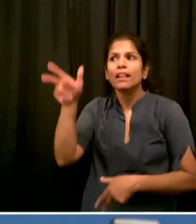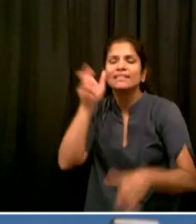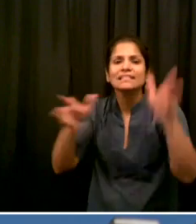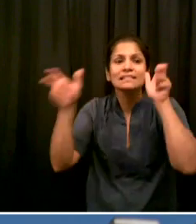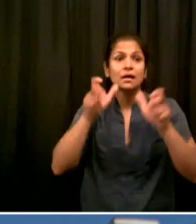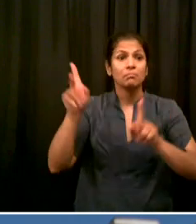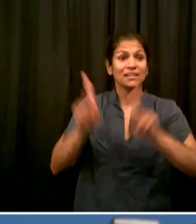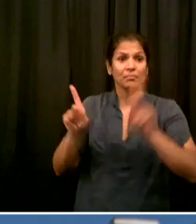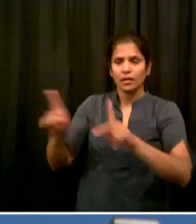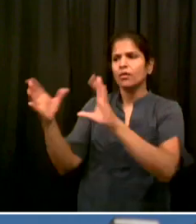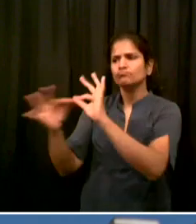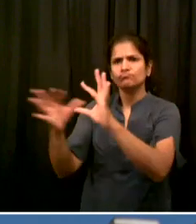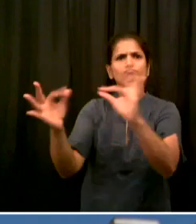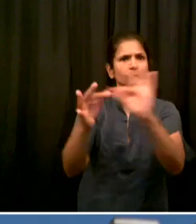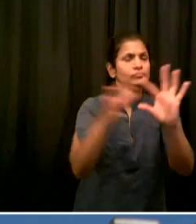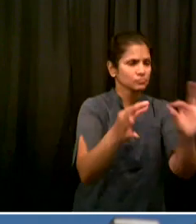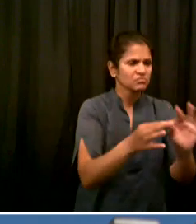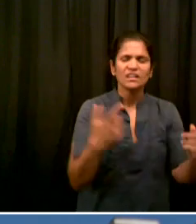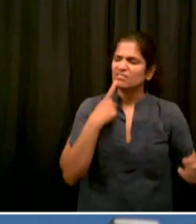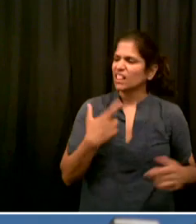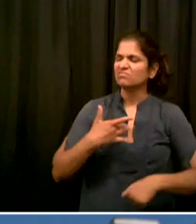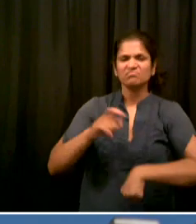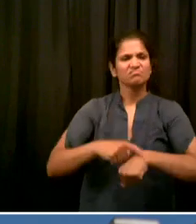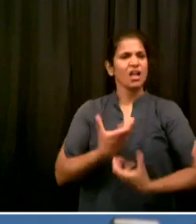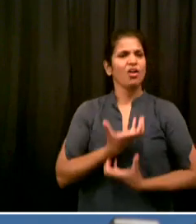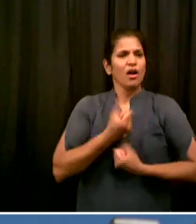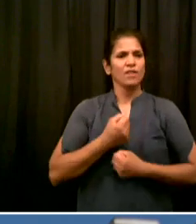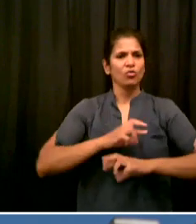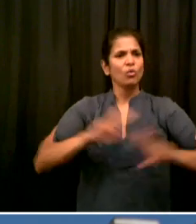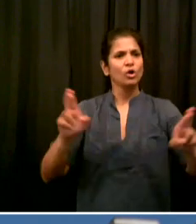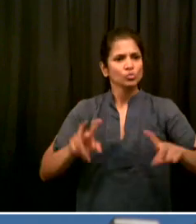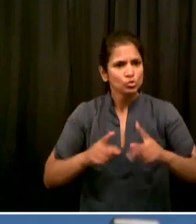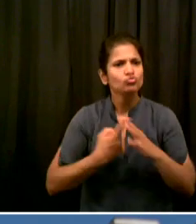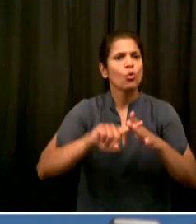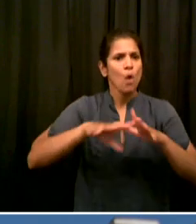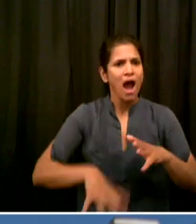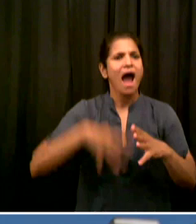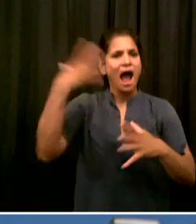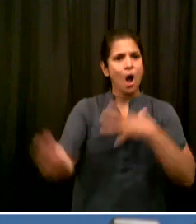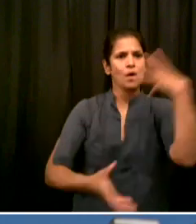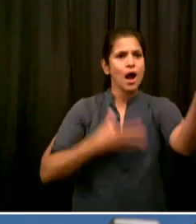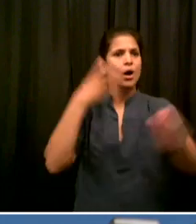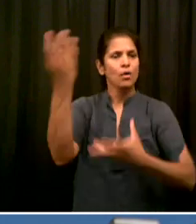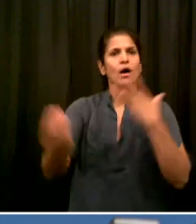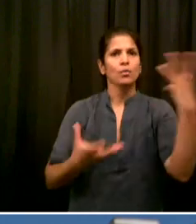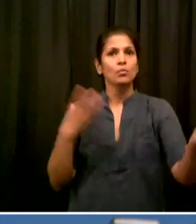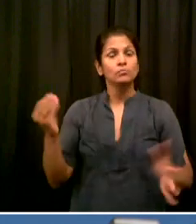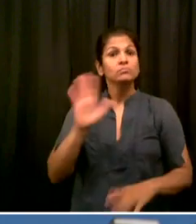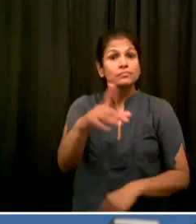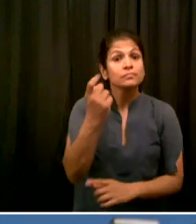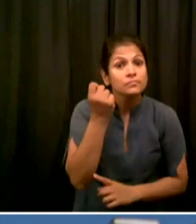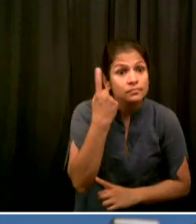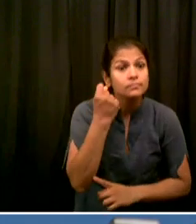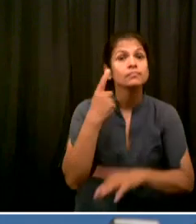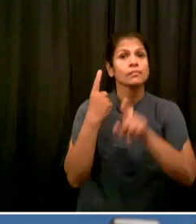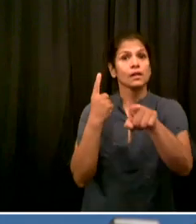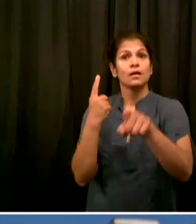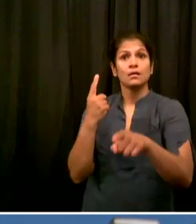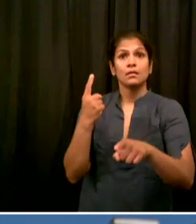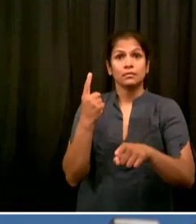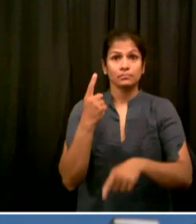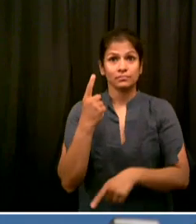apply to our public schools, our charter schools, private and religious schools, learning bridge schools, you name it, one standard for